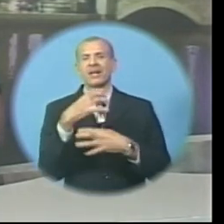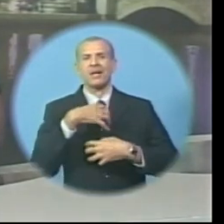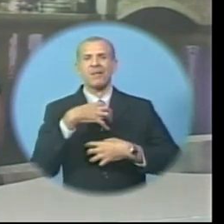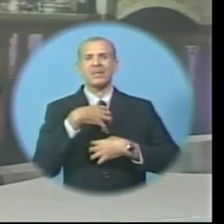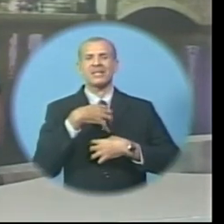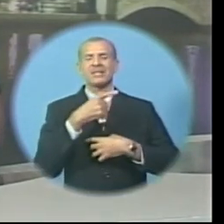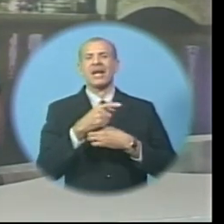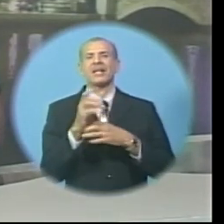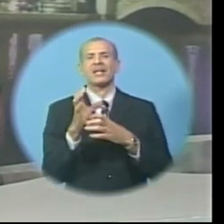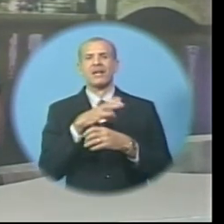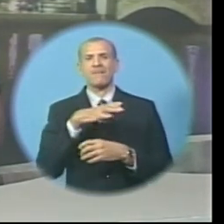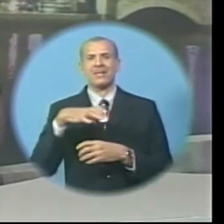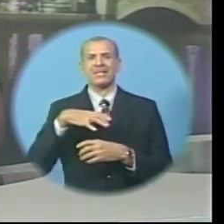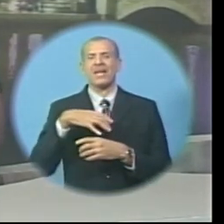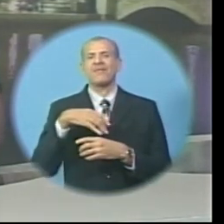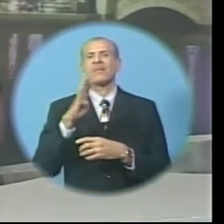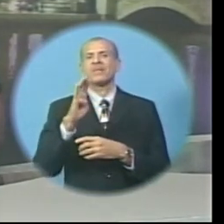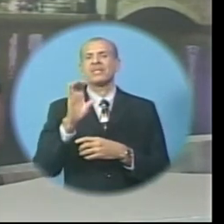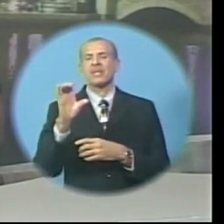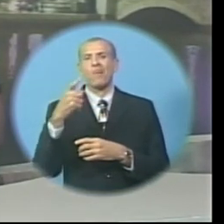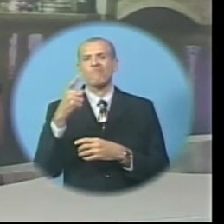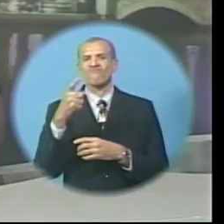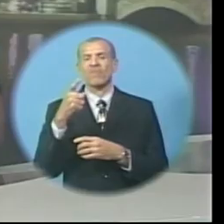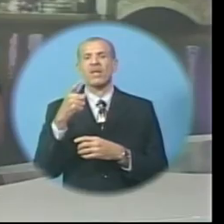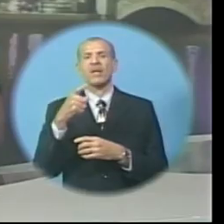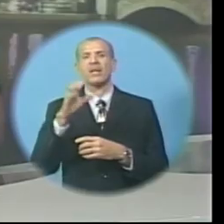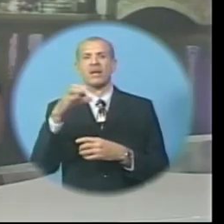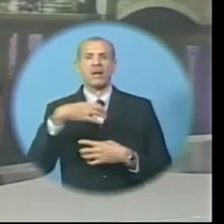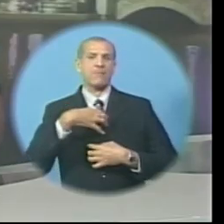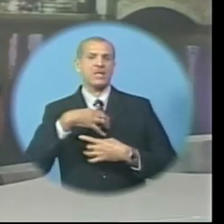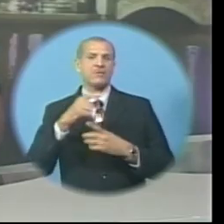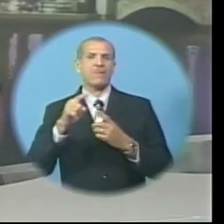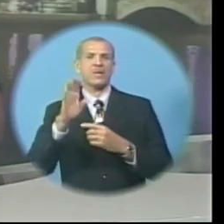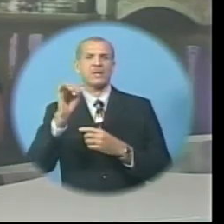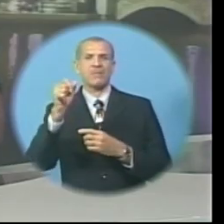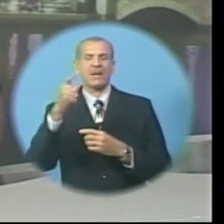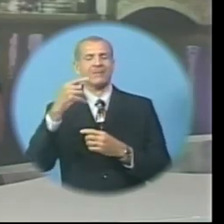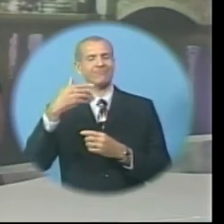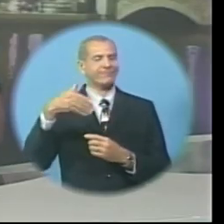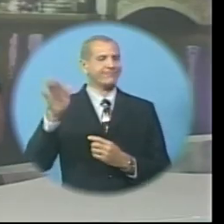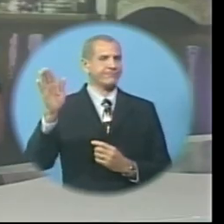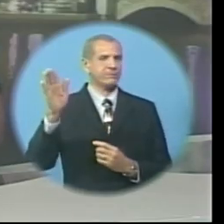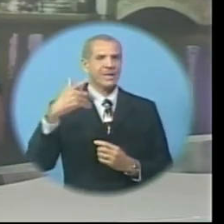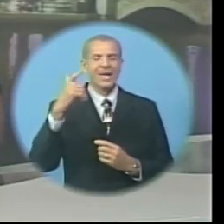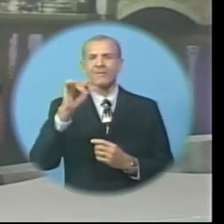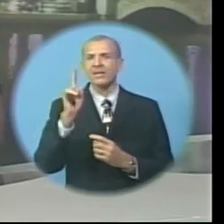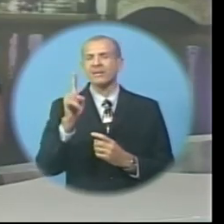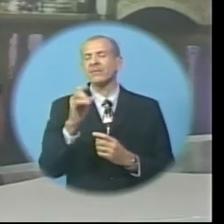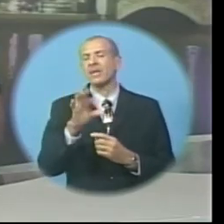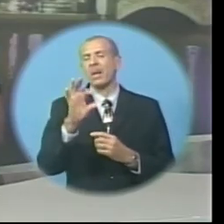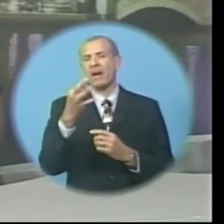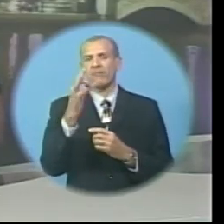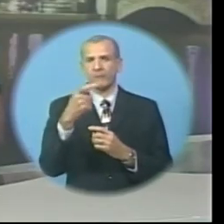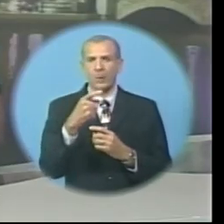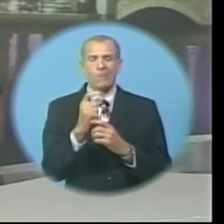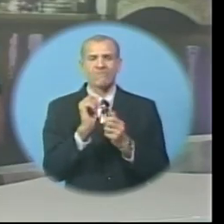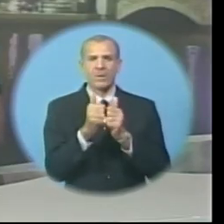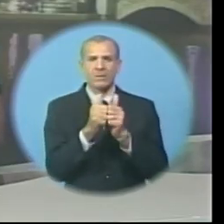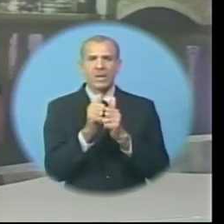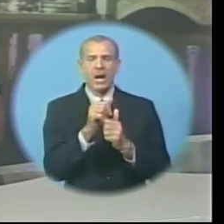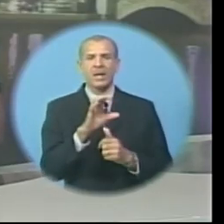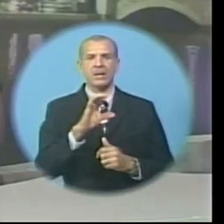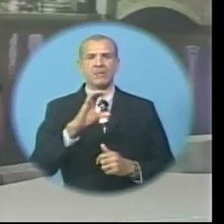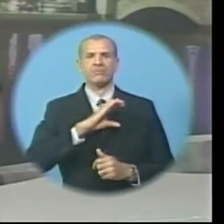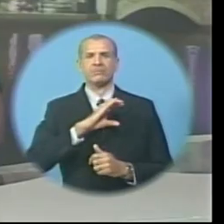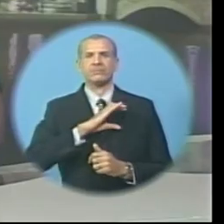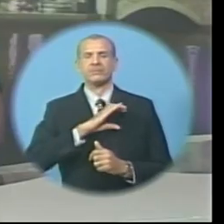Disputes Committee of the BCA dismissed the complaint made by the Spartan Club emanating from their 9th Series Elite game with Police at